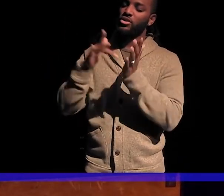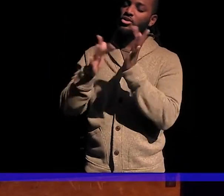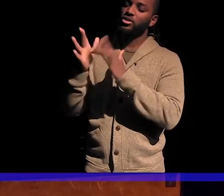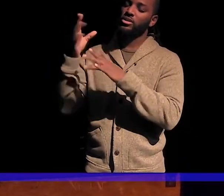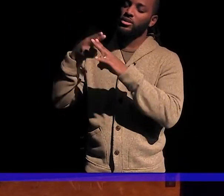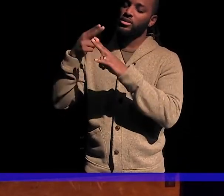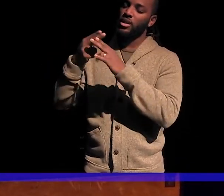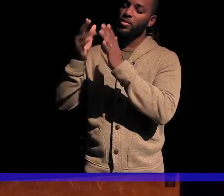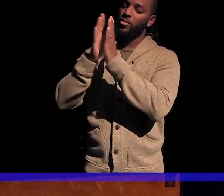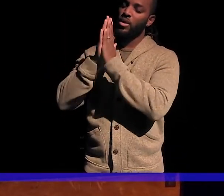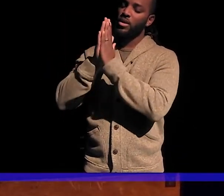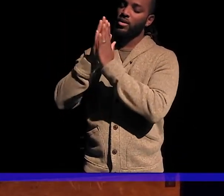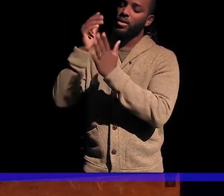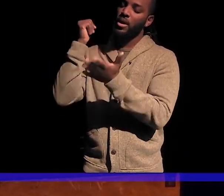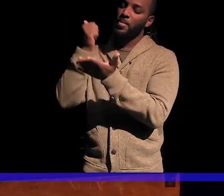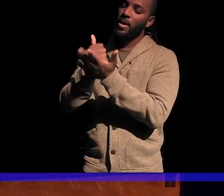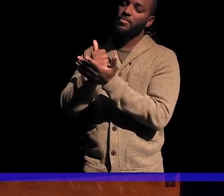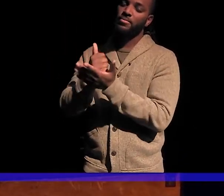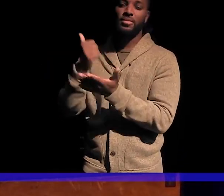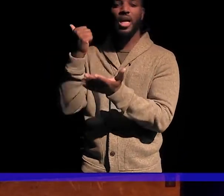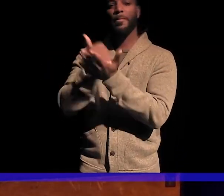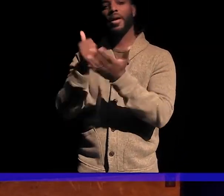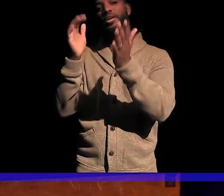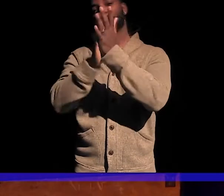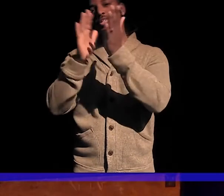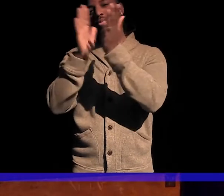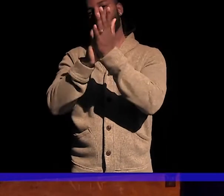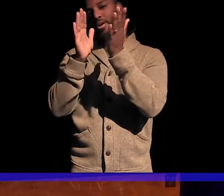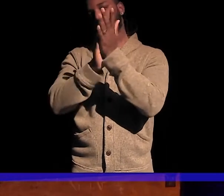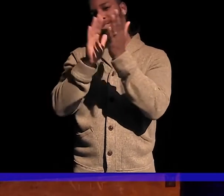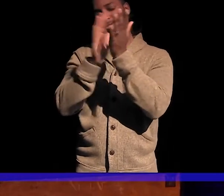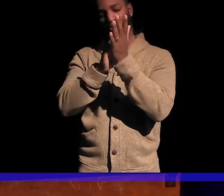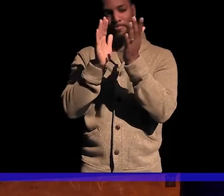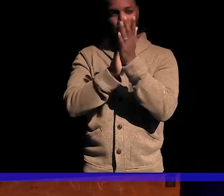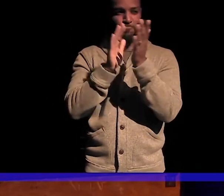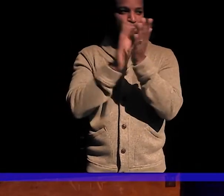pray. Amen. Amen. Come on, let's give him praise this morning.